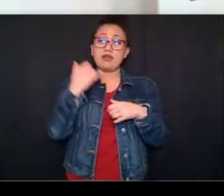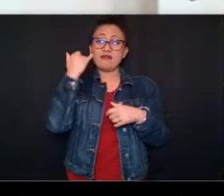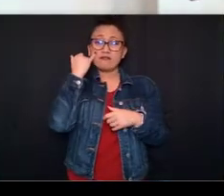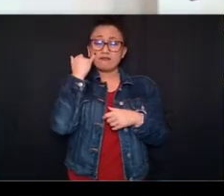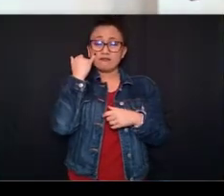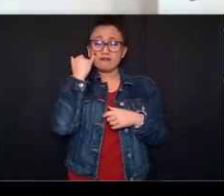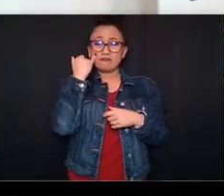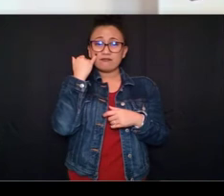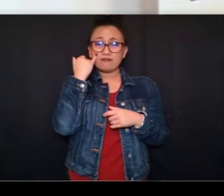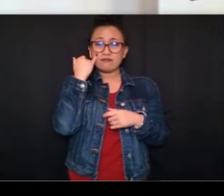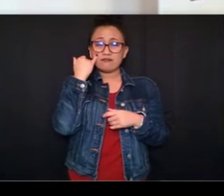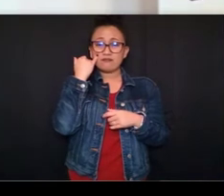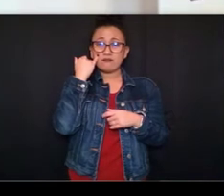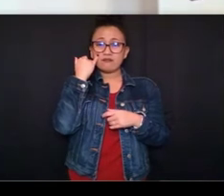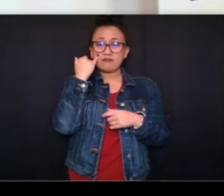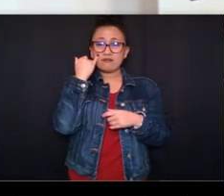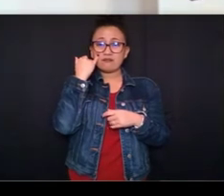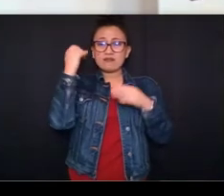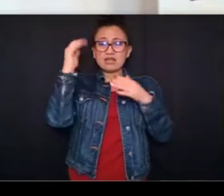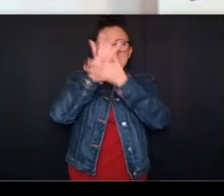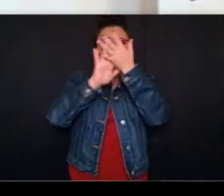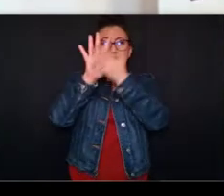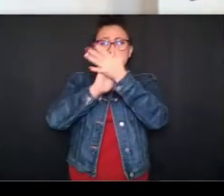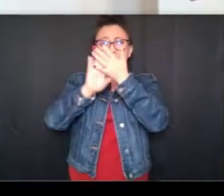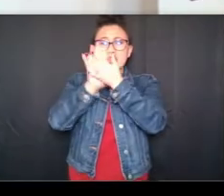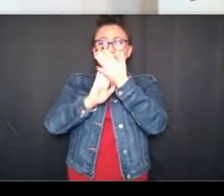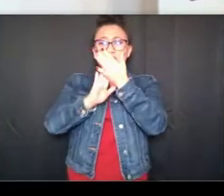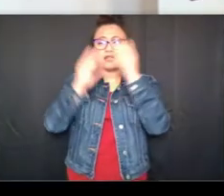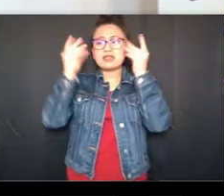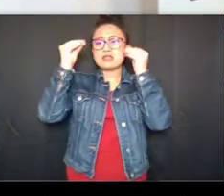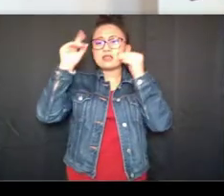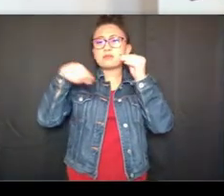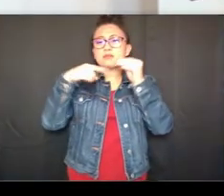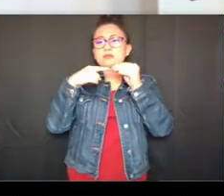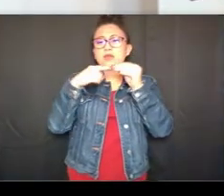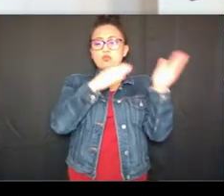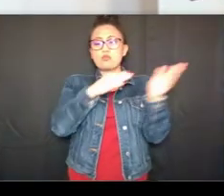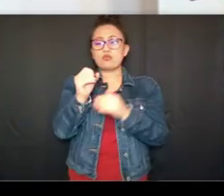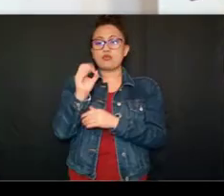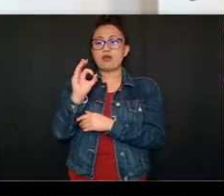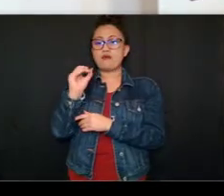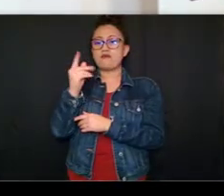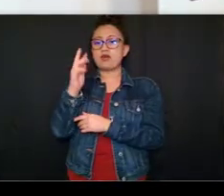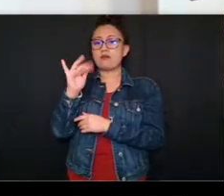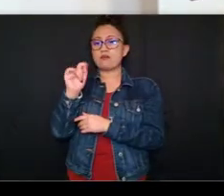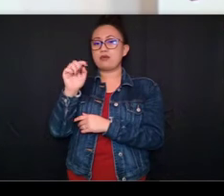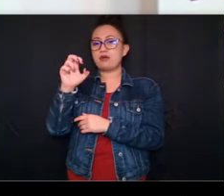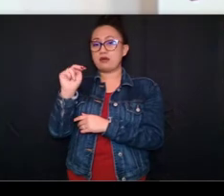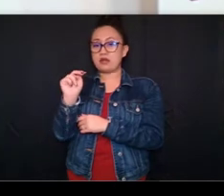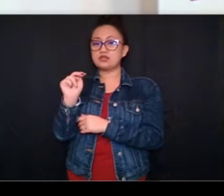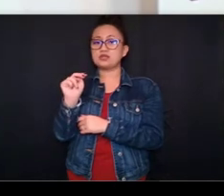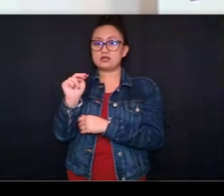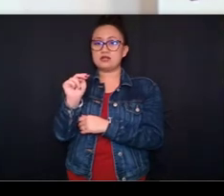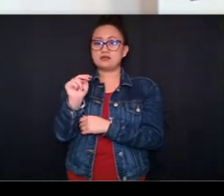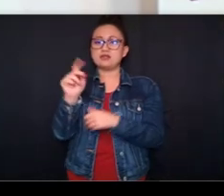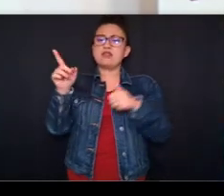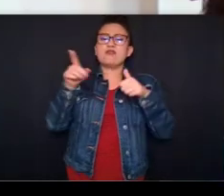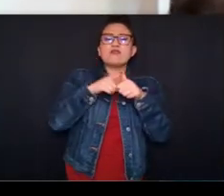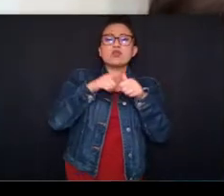just go back to your order of operations. First thing, check for parentheses, then multiplying and dividing, then adding and